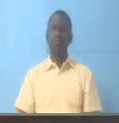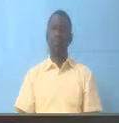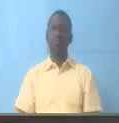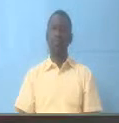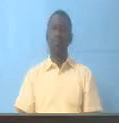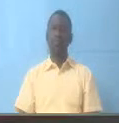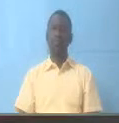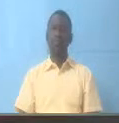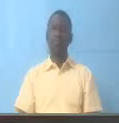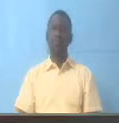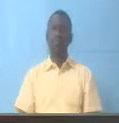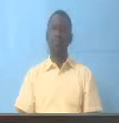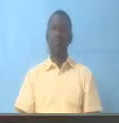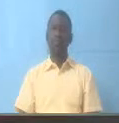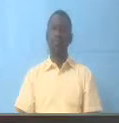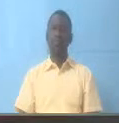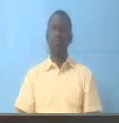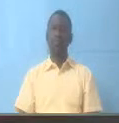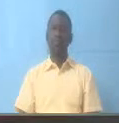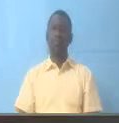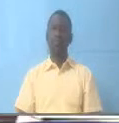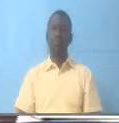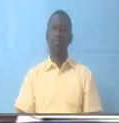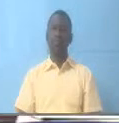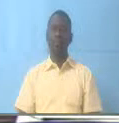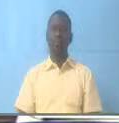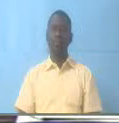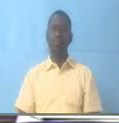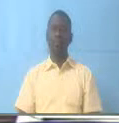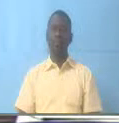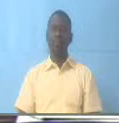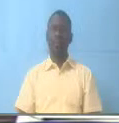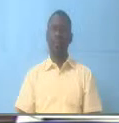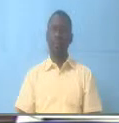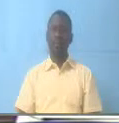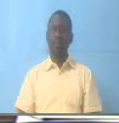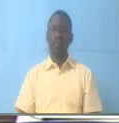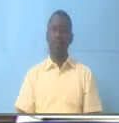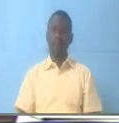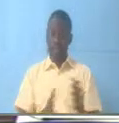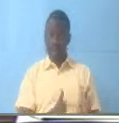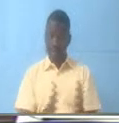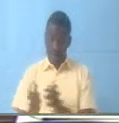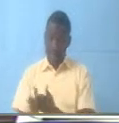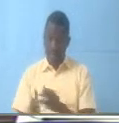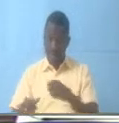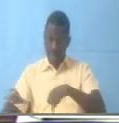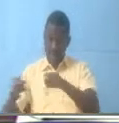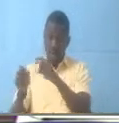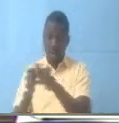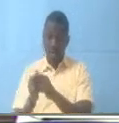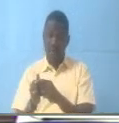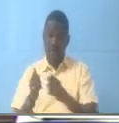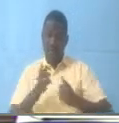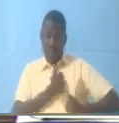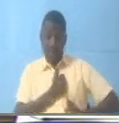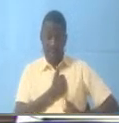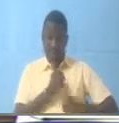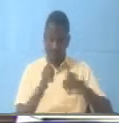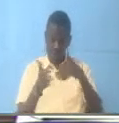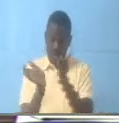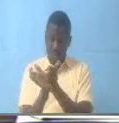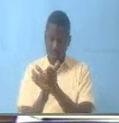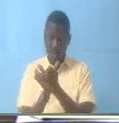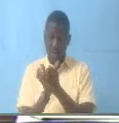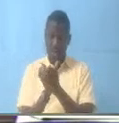ne du yëfi nëbbatu de. And in the part of the security forces, we conclude that it was not out